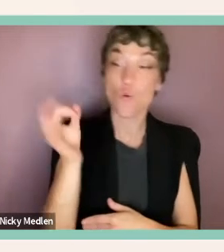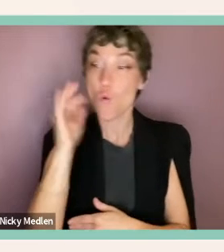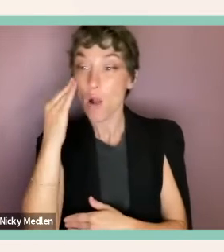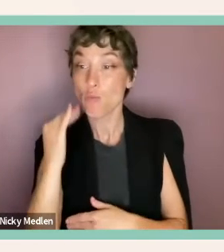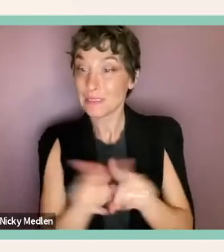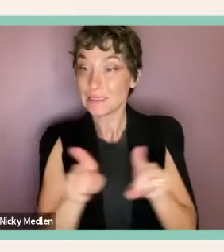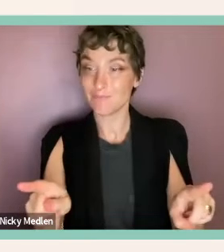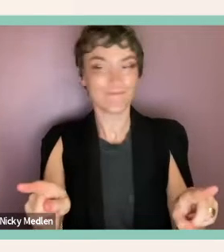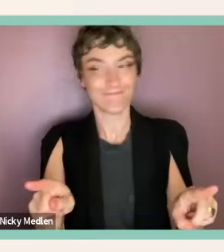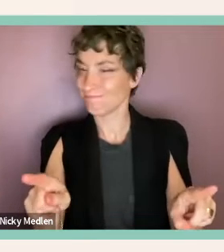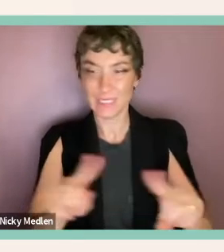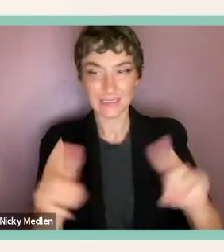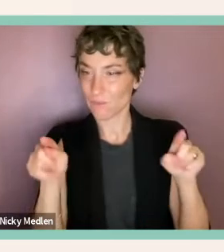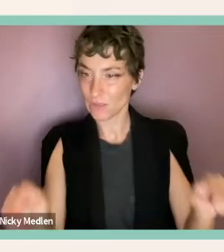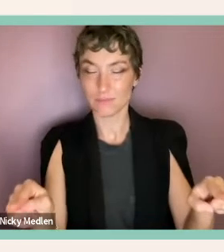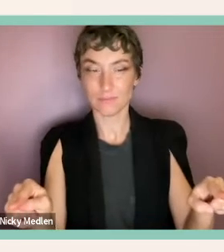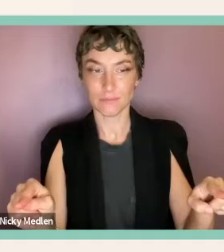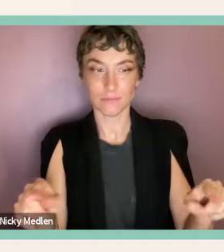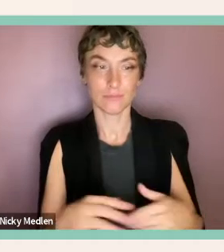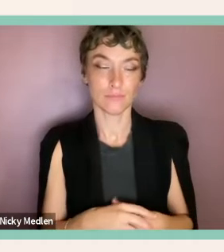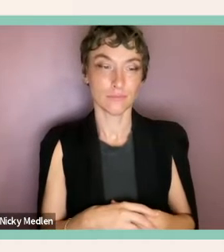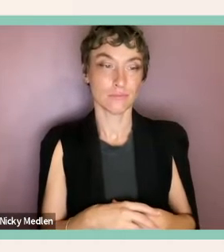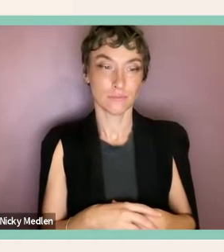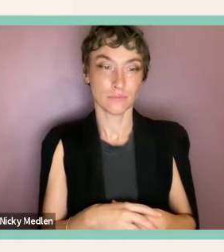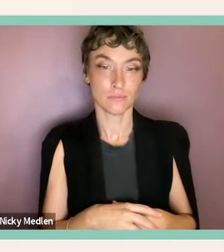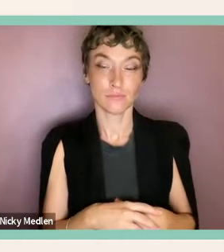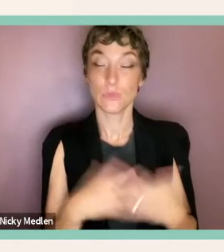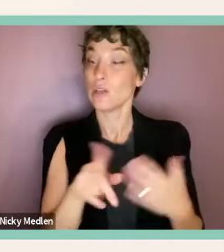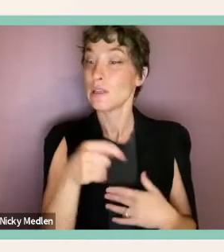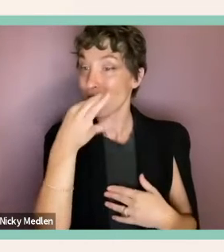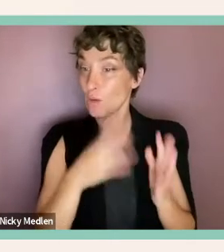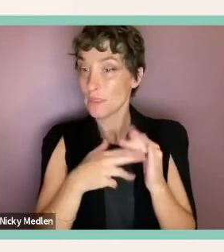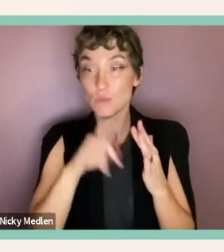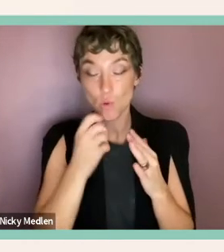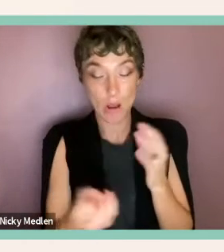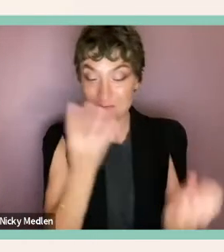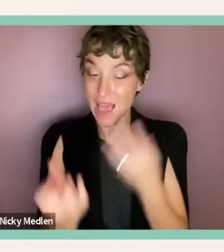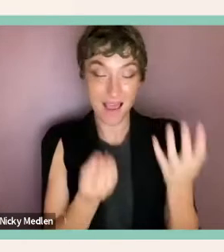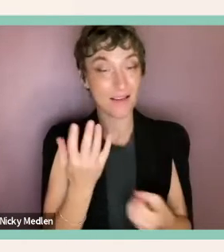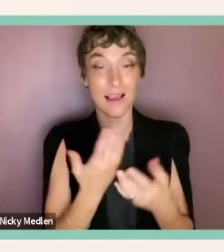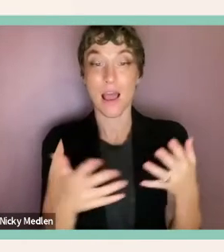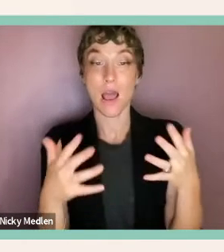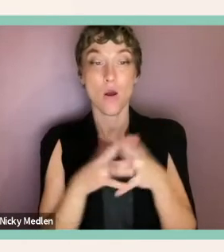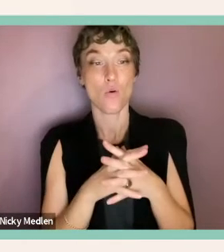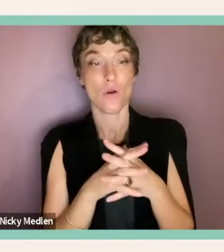Right? So that's just for the next few minutes, we'll just unpack how some of the